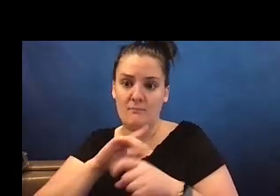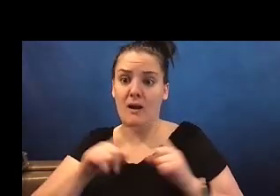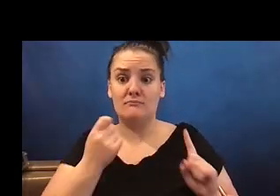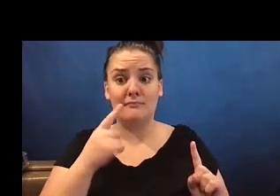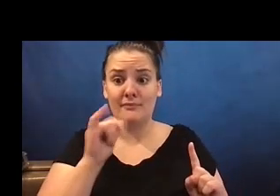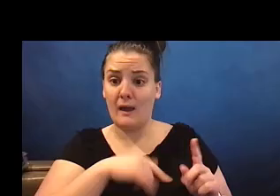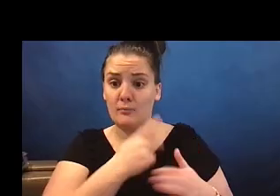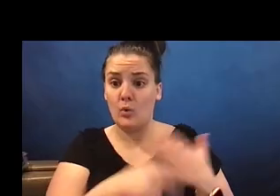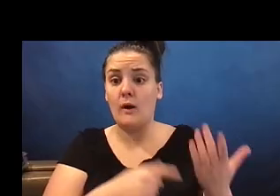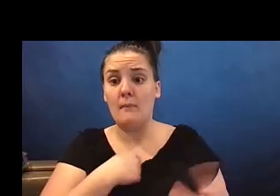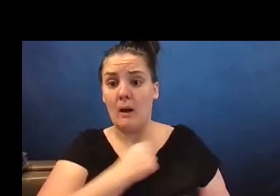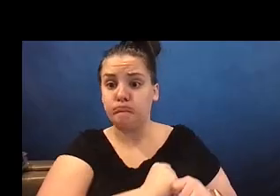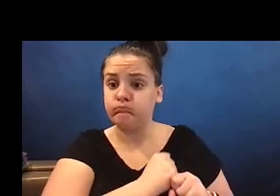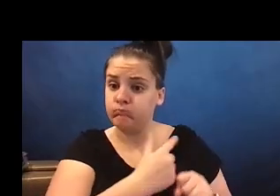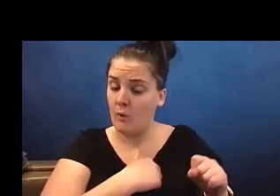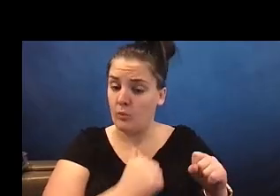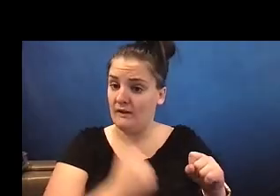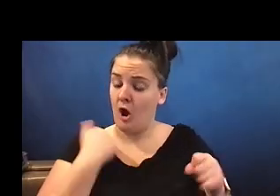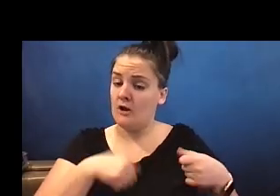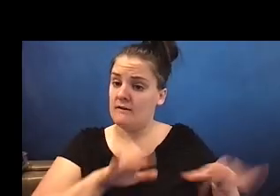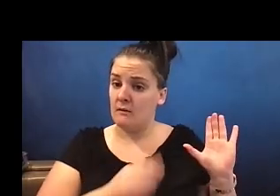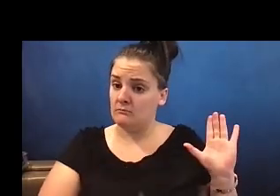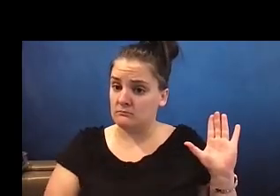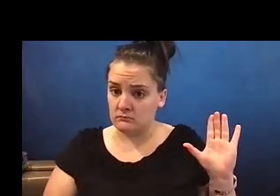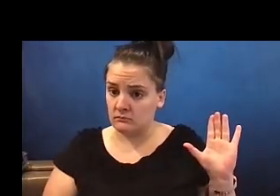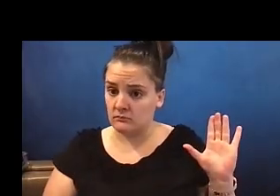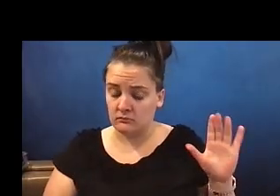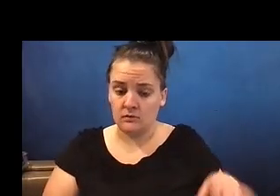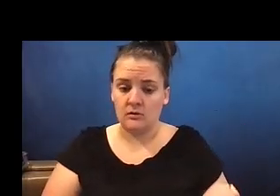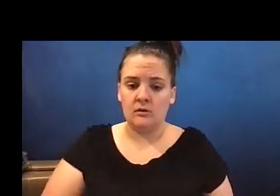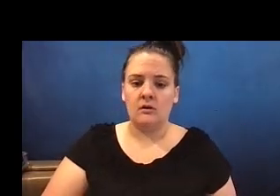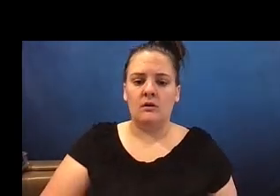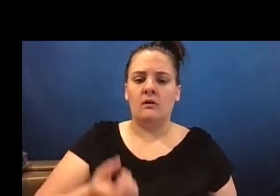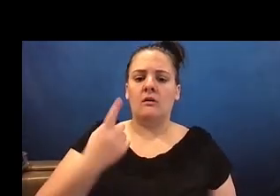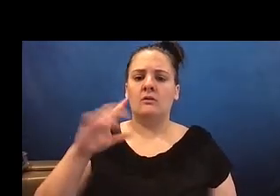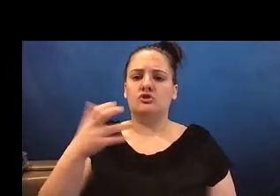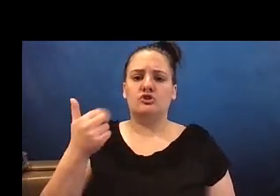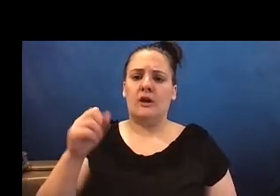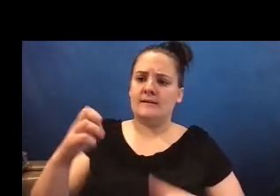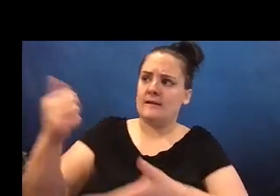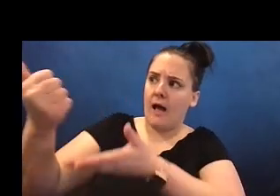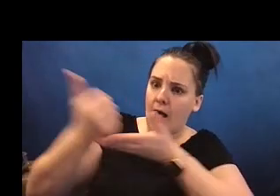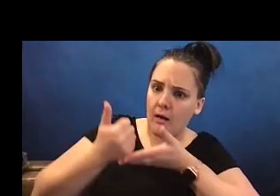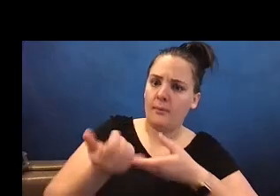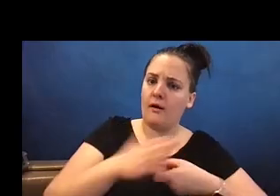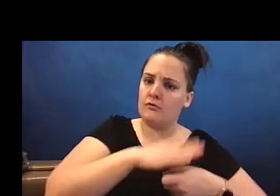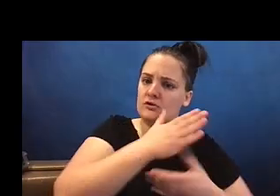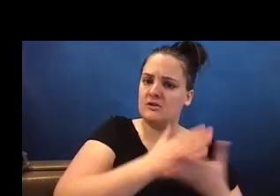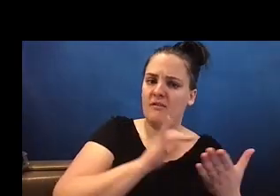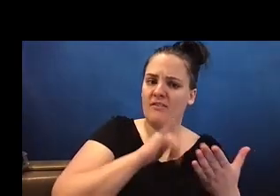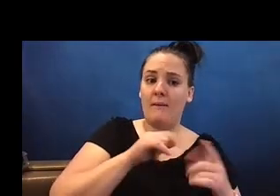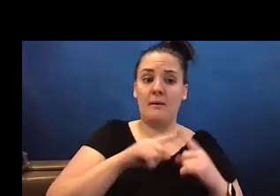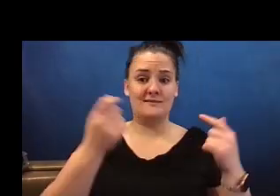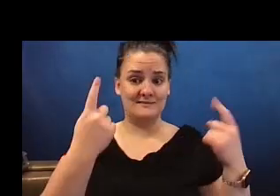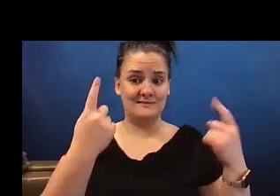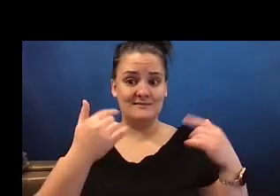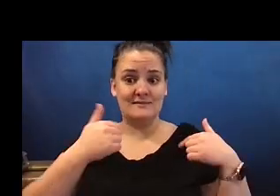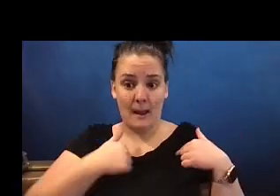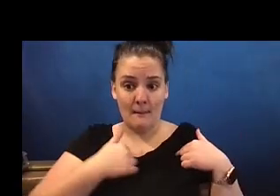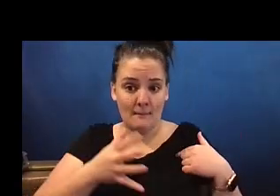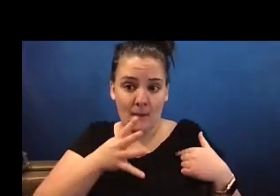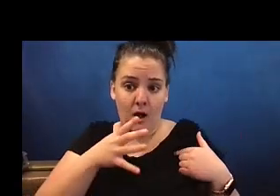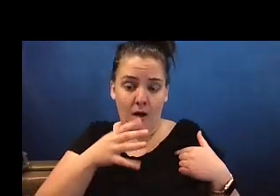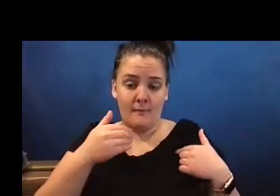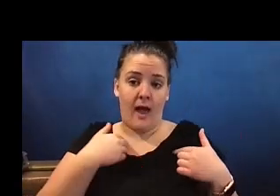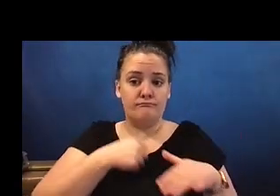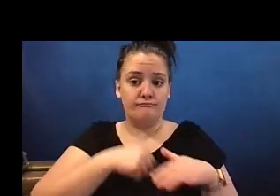that program. And the way in which Chase is helping has covered some of our loss, but I'm a preemie mom by background. I